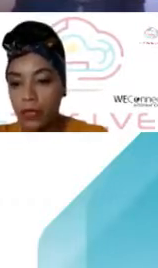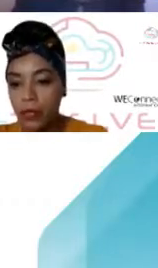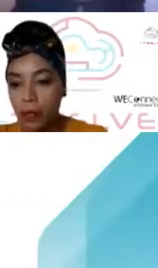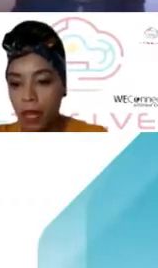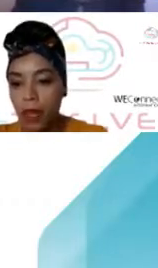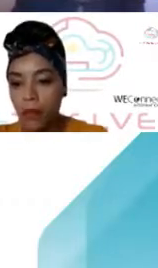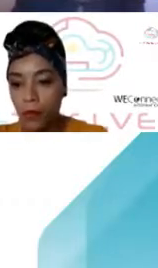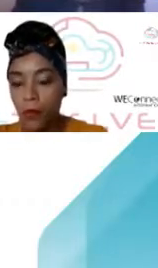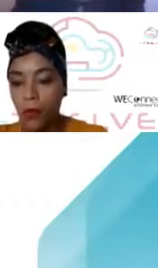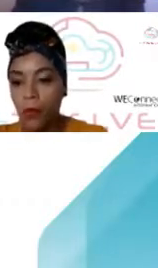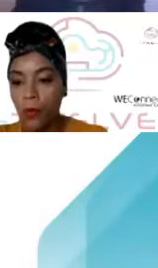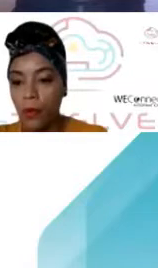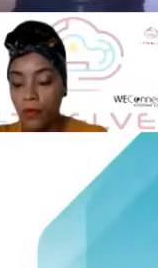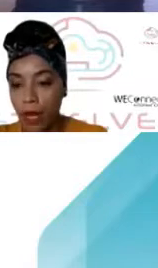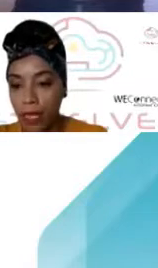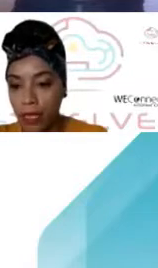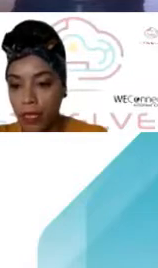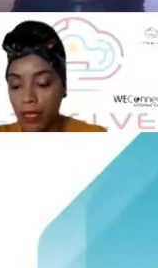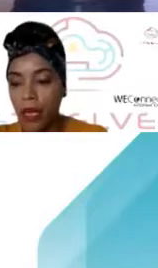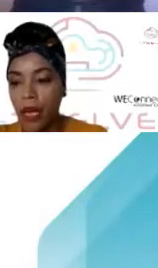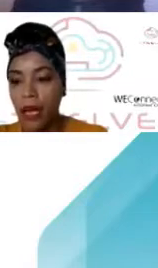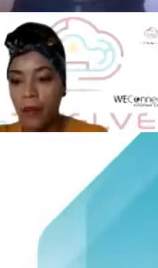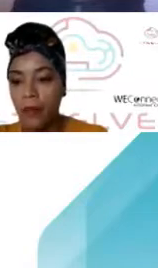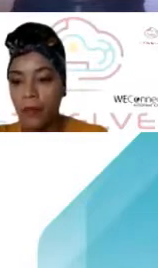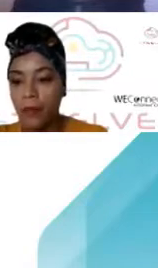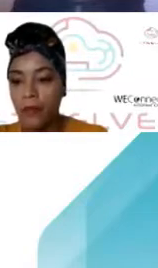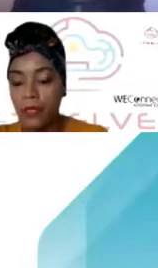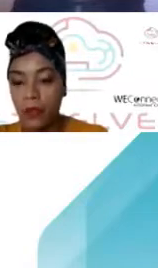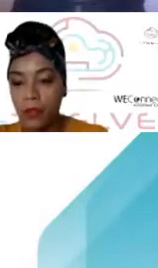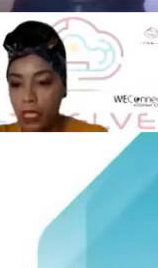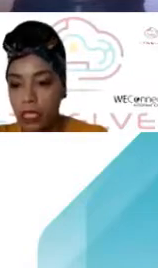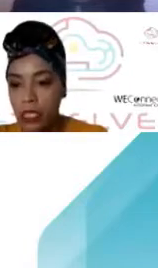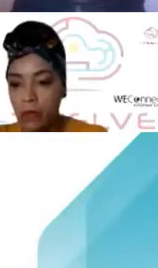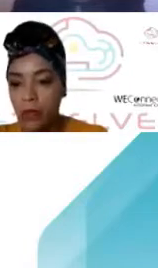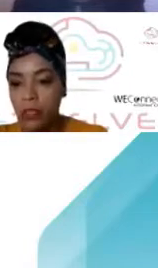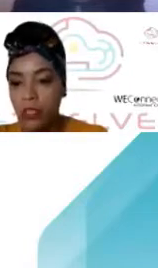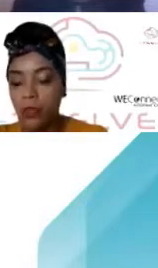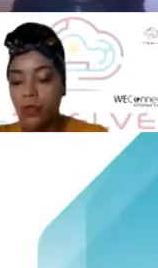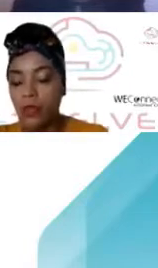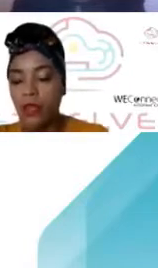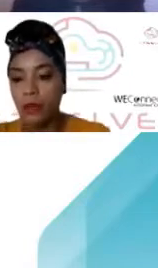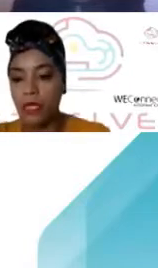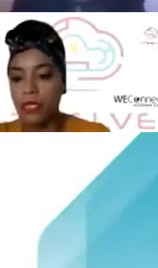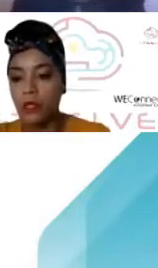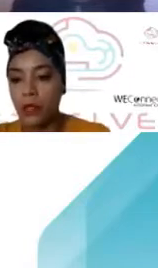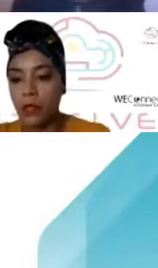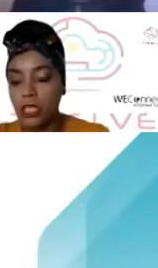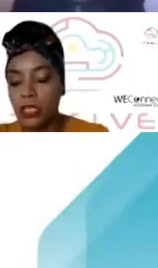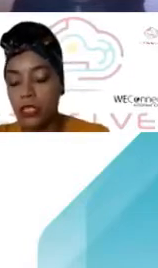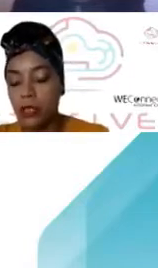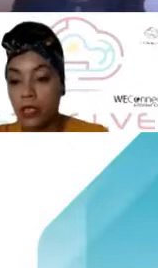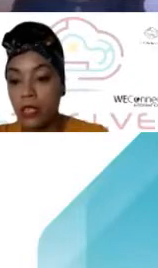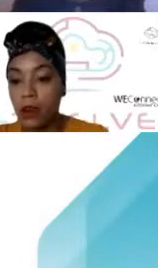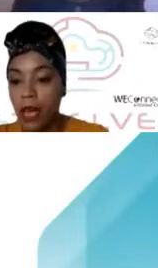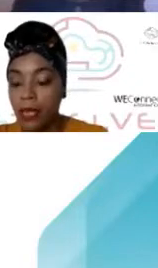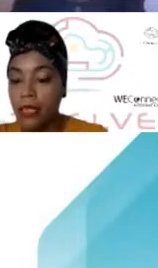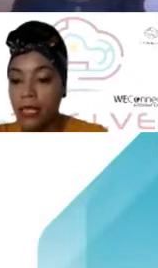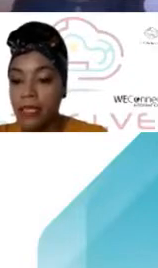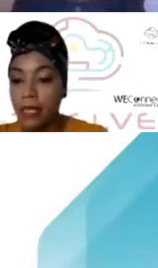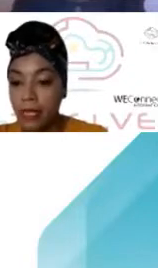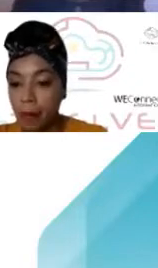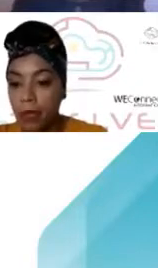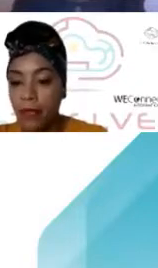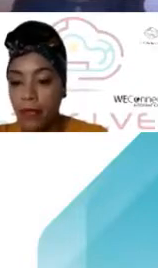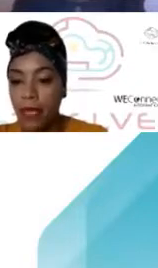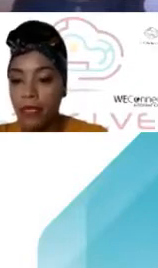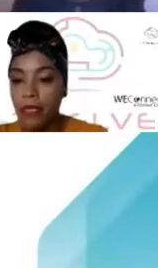going to apply for the funding, don't register, because the reason you register is so that you are allocated